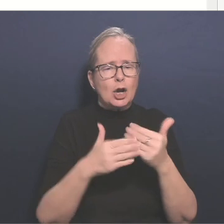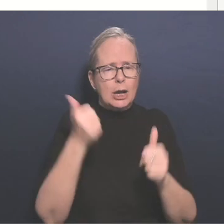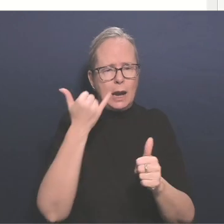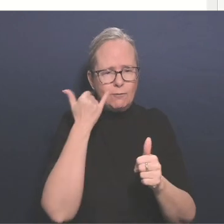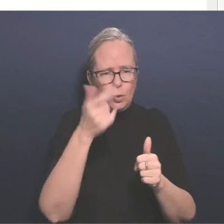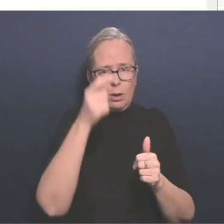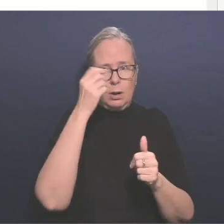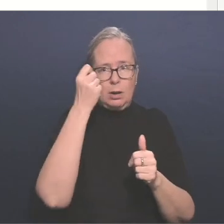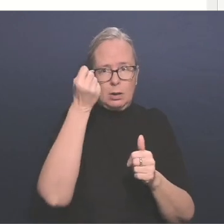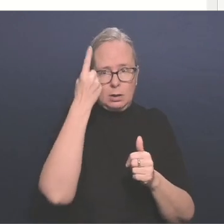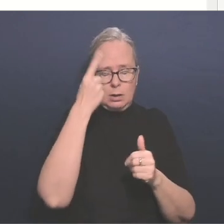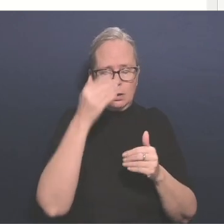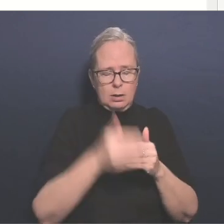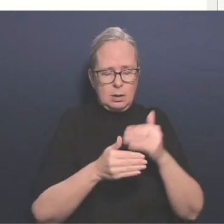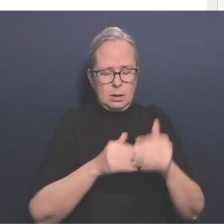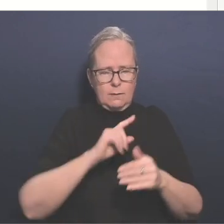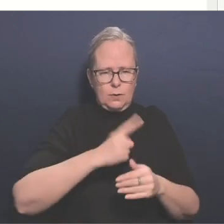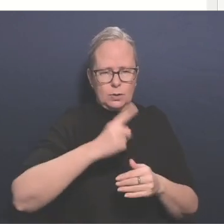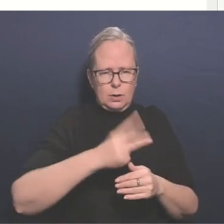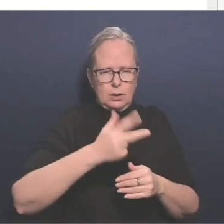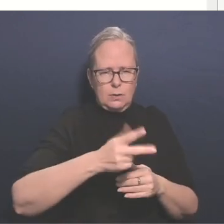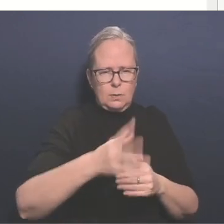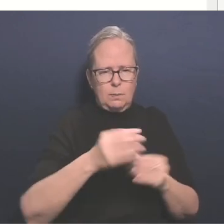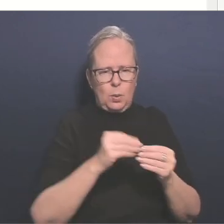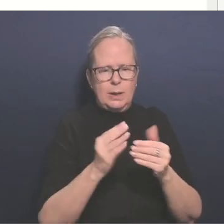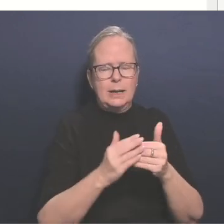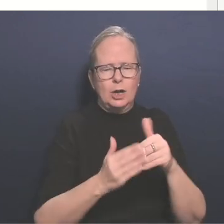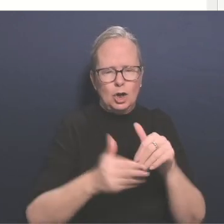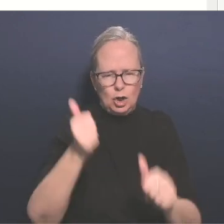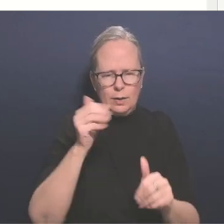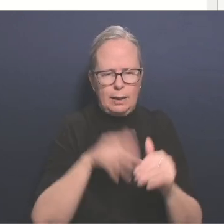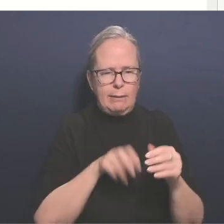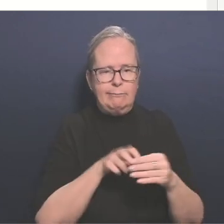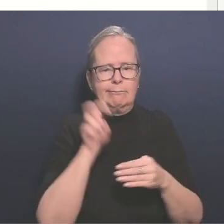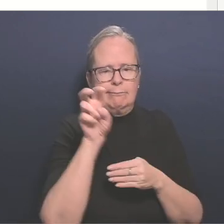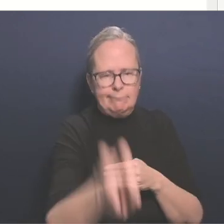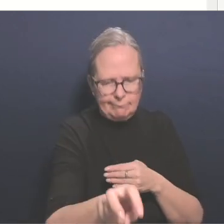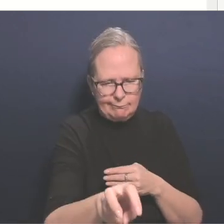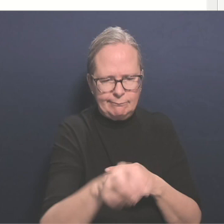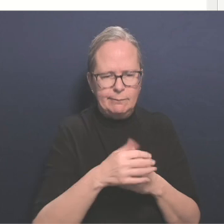if I do, where should I go? What happens if I get one of those dreaded denial